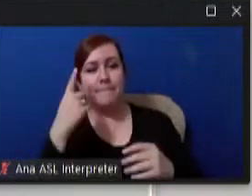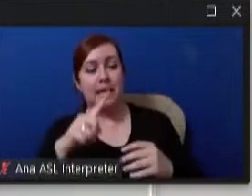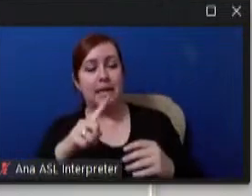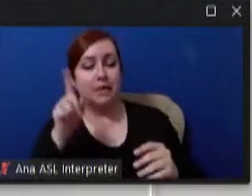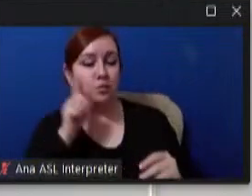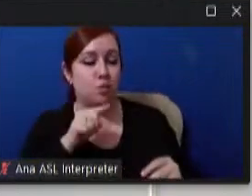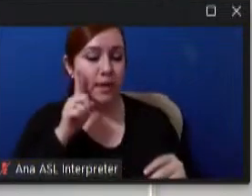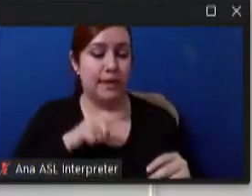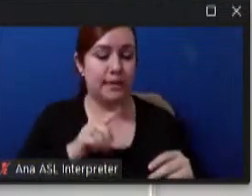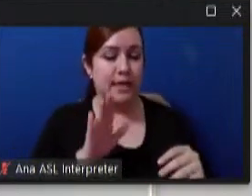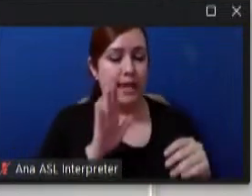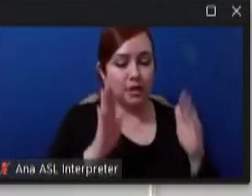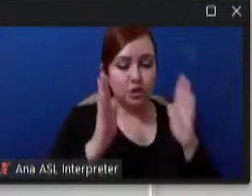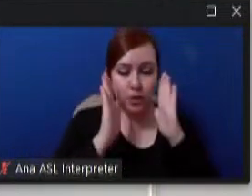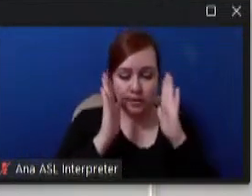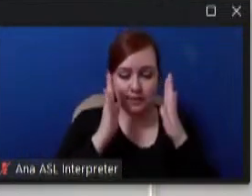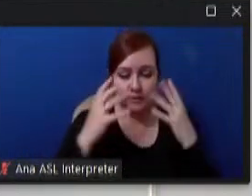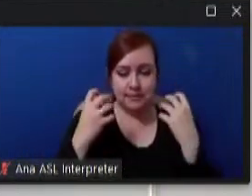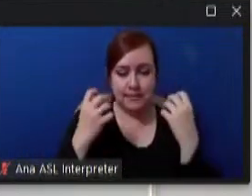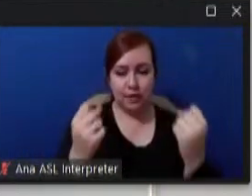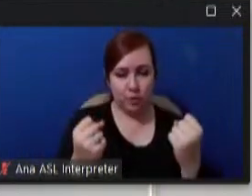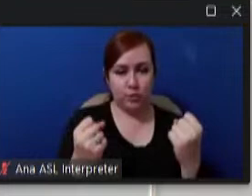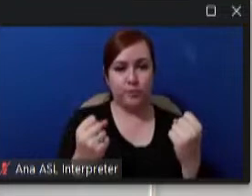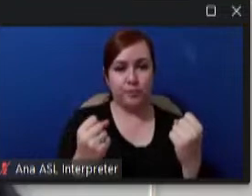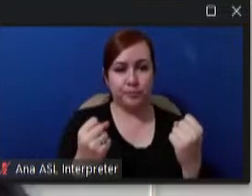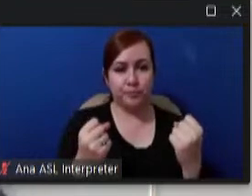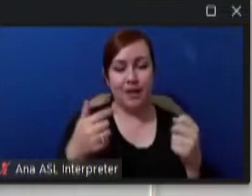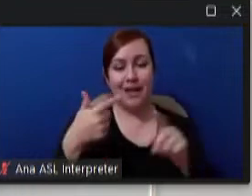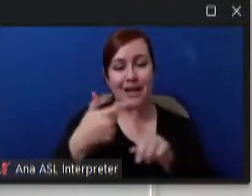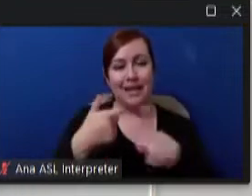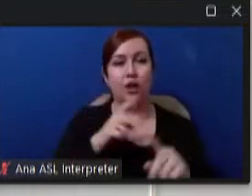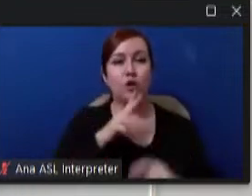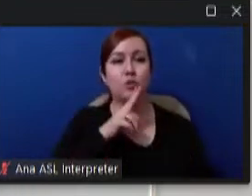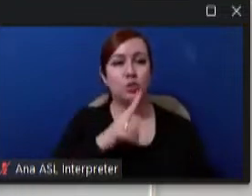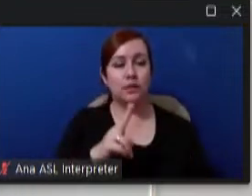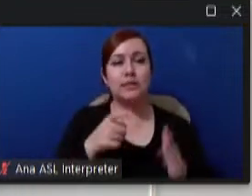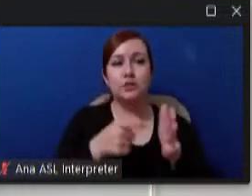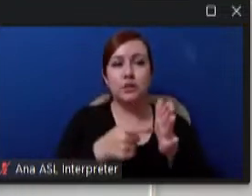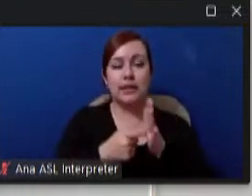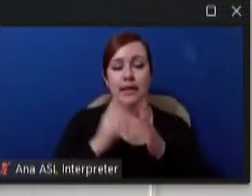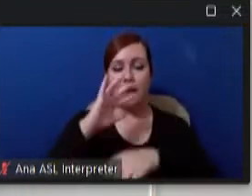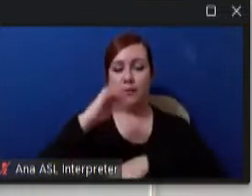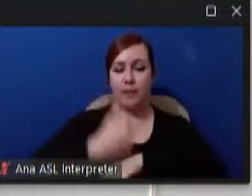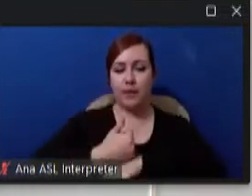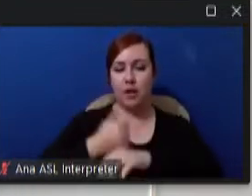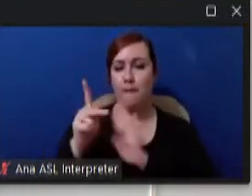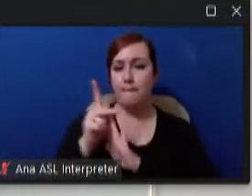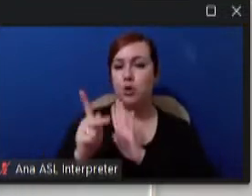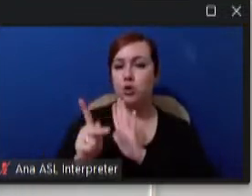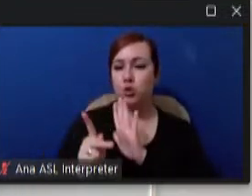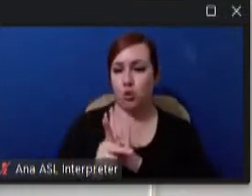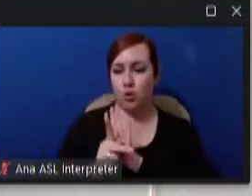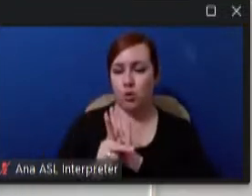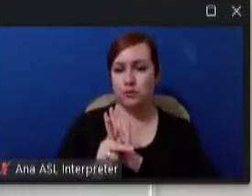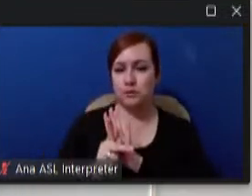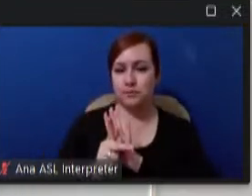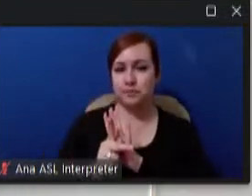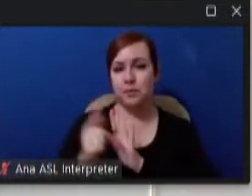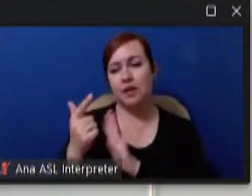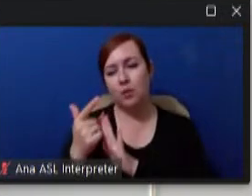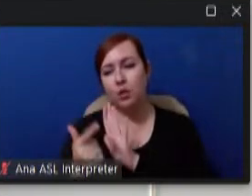with barriers for women to exercise their sexual and human and reproductive